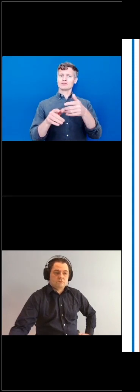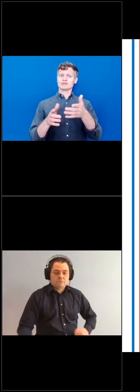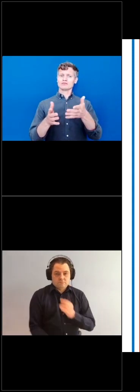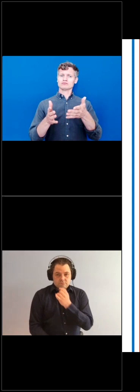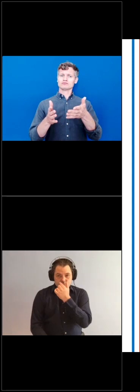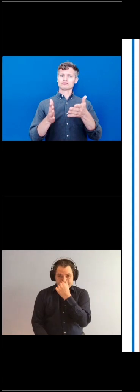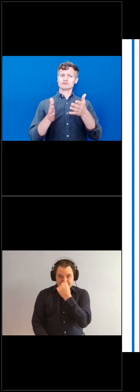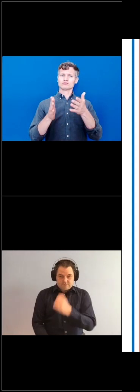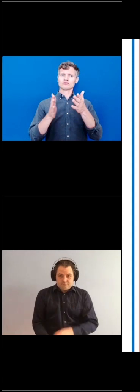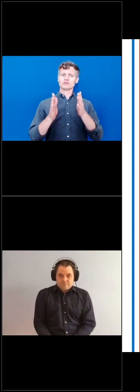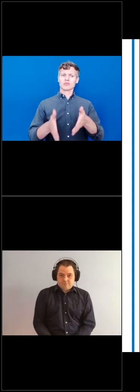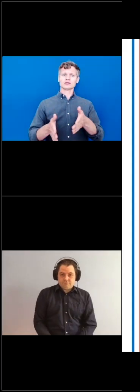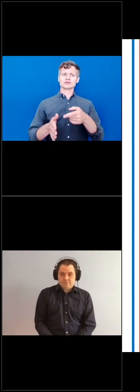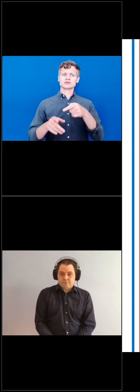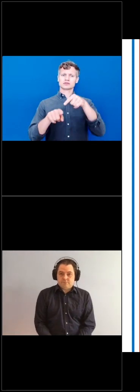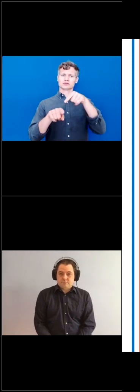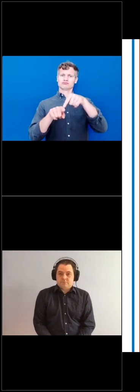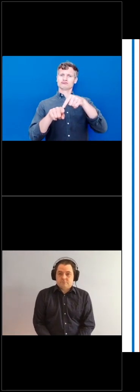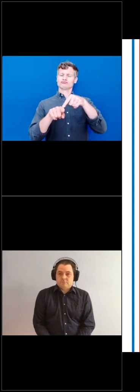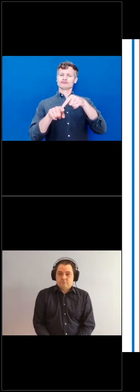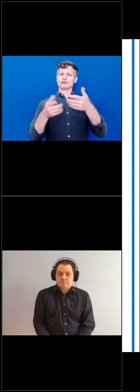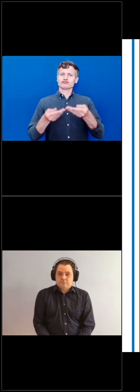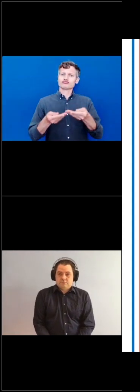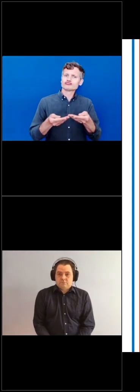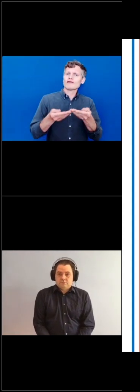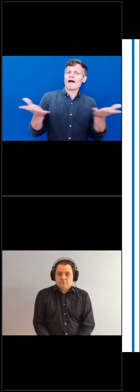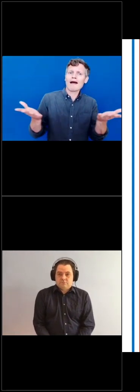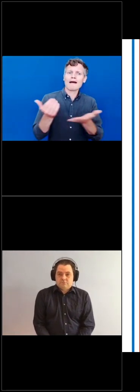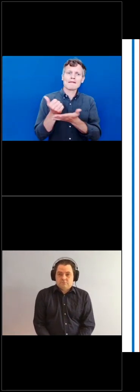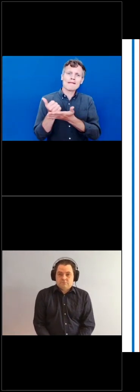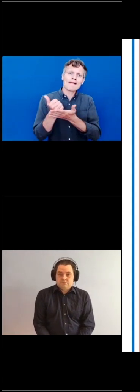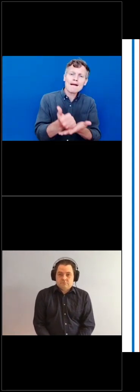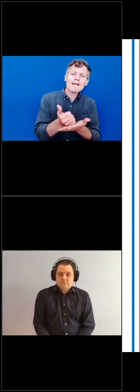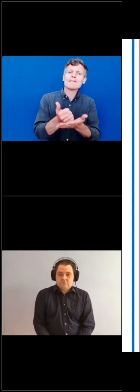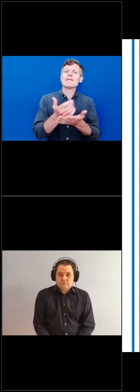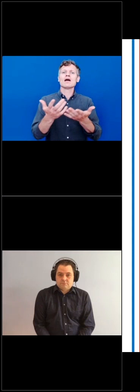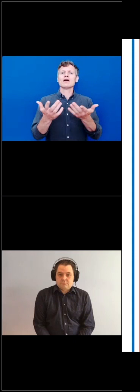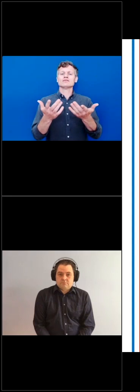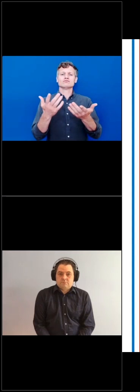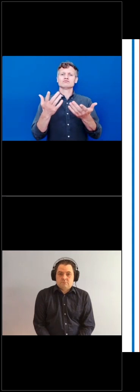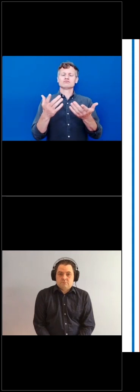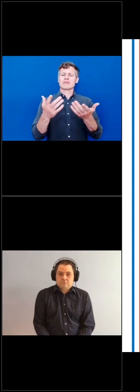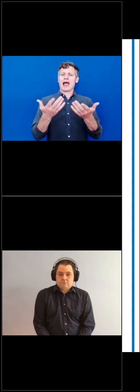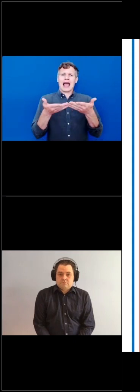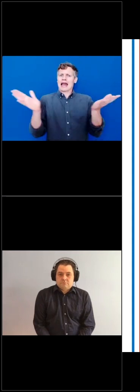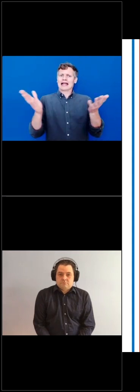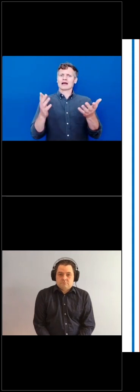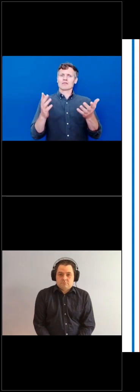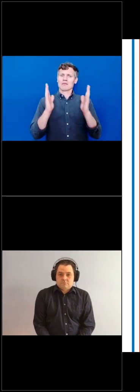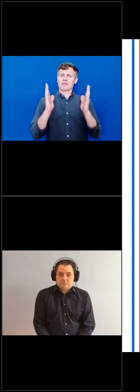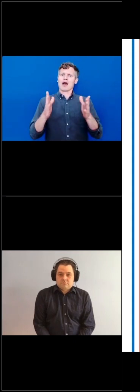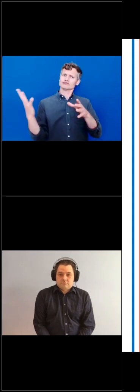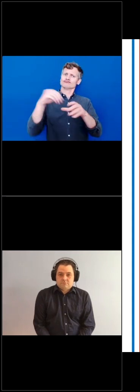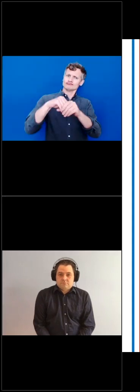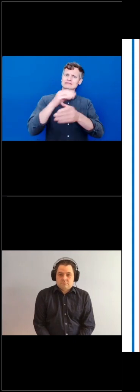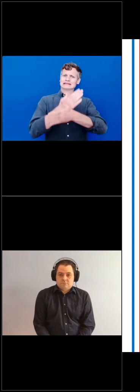steps of the program cycle, which is mainstreaming disability inclusion within our humanitarian action, but as well having dedicated